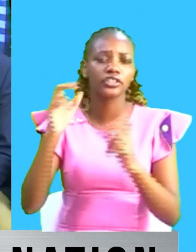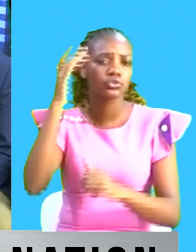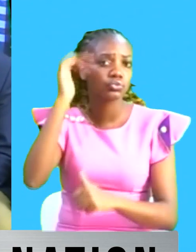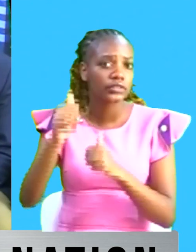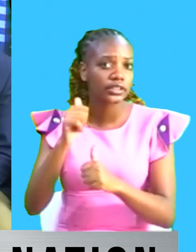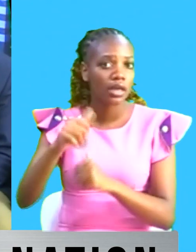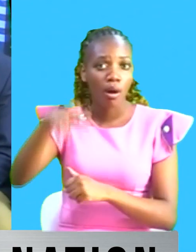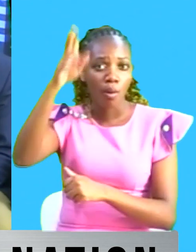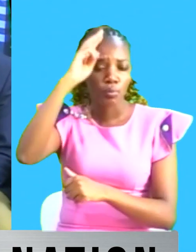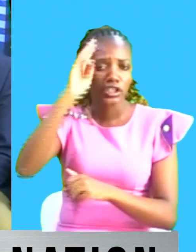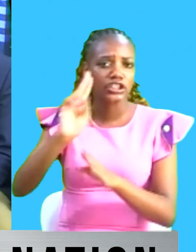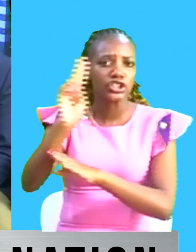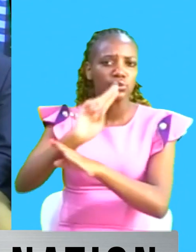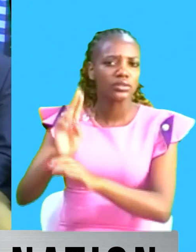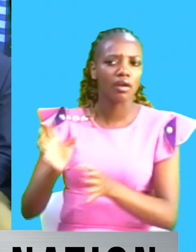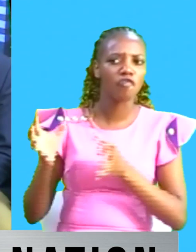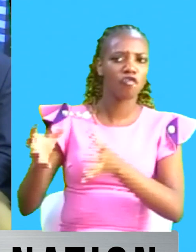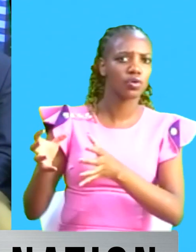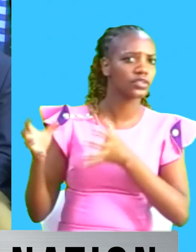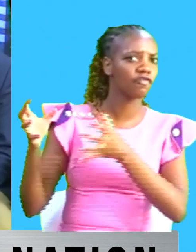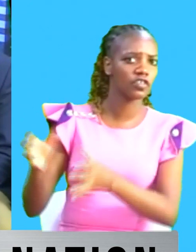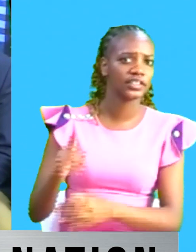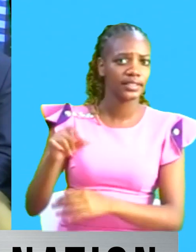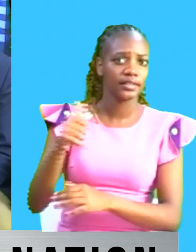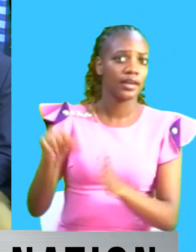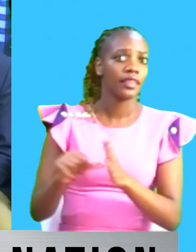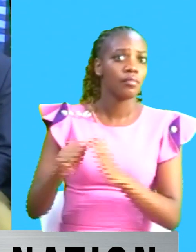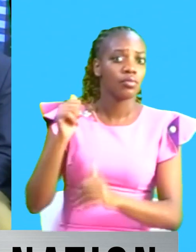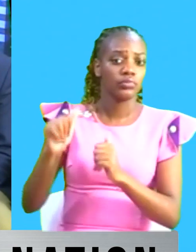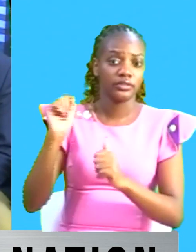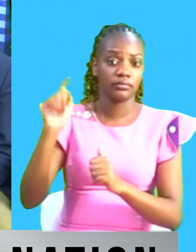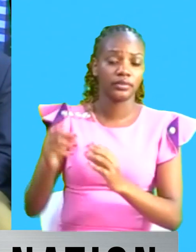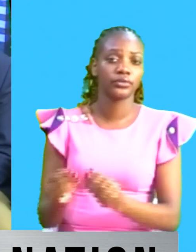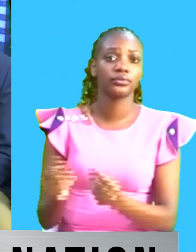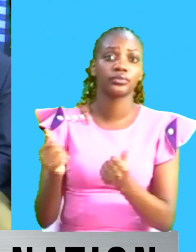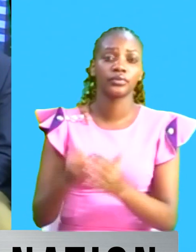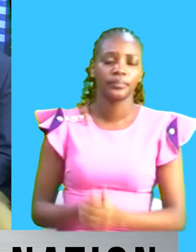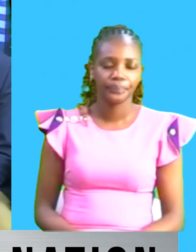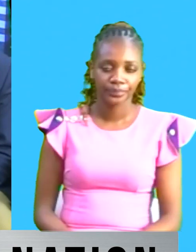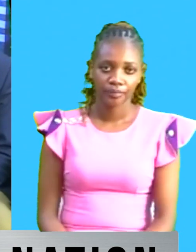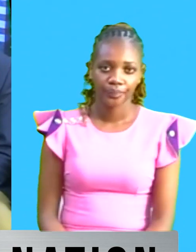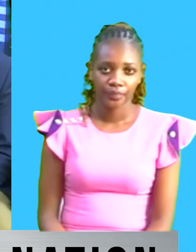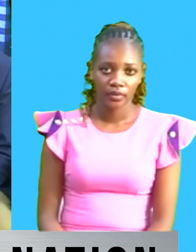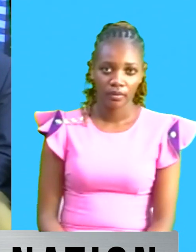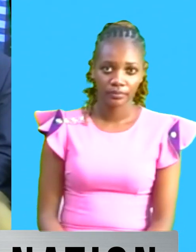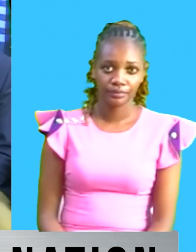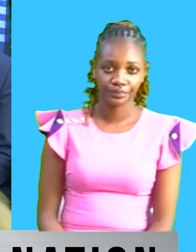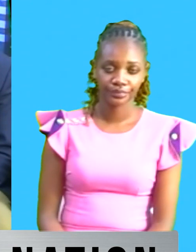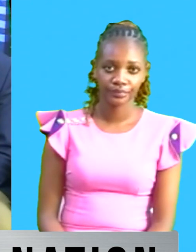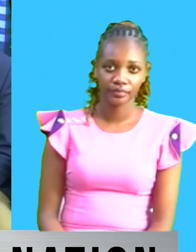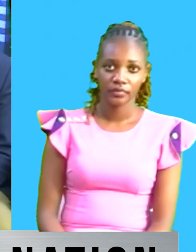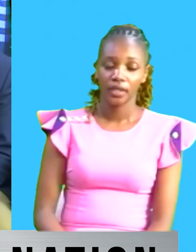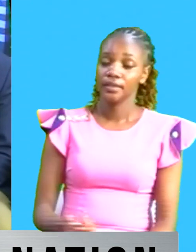brutality. Now we have another issue here that we have to confront. Jonah, I'm